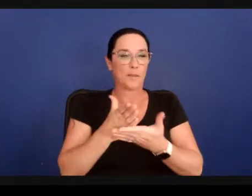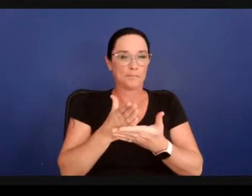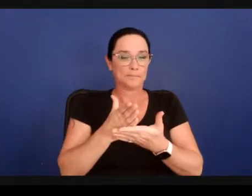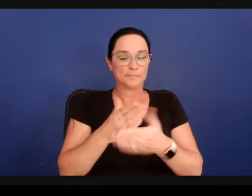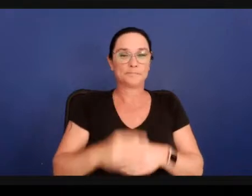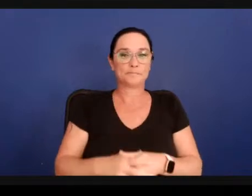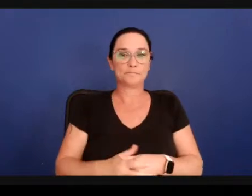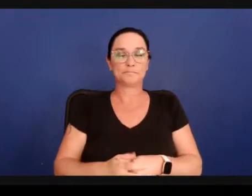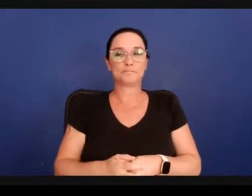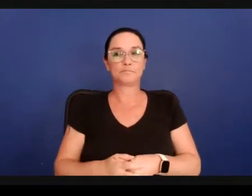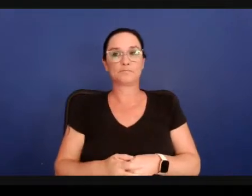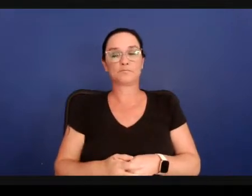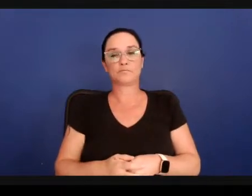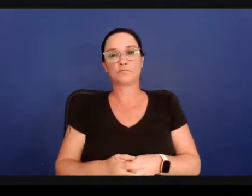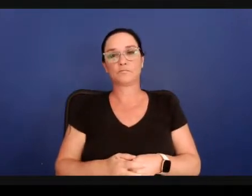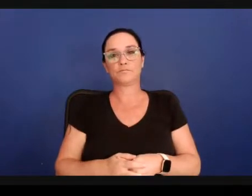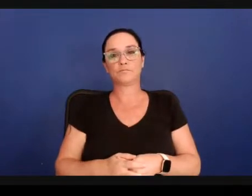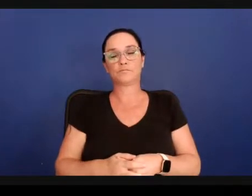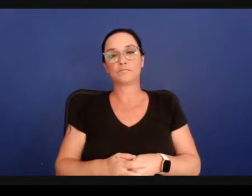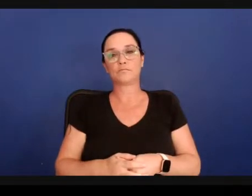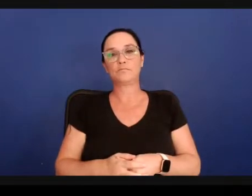again.